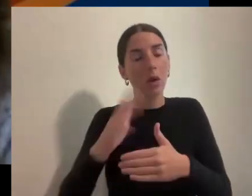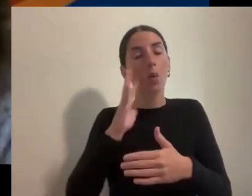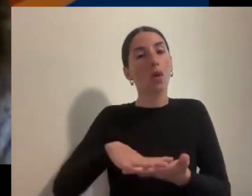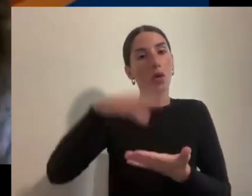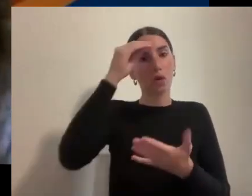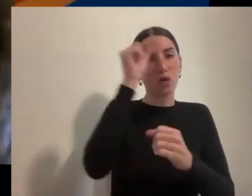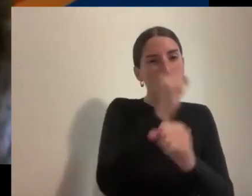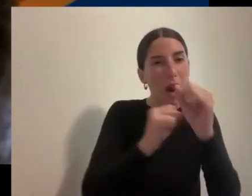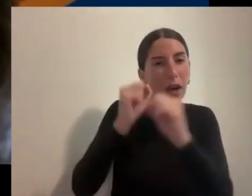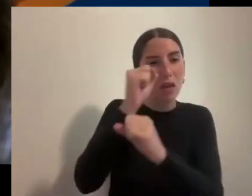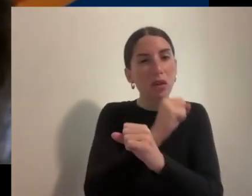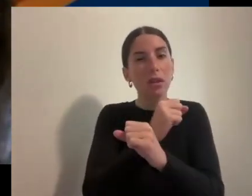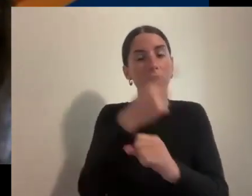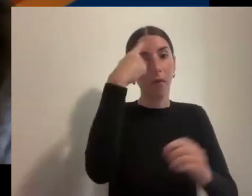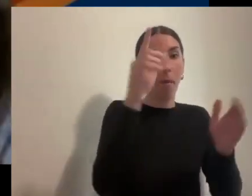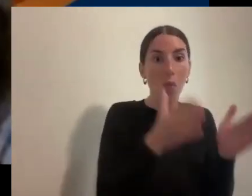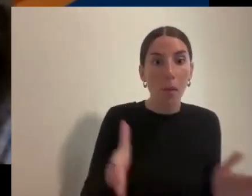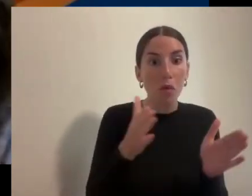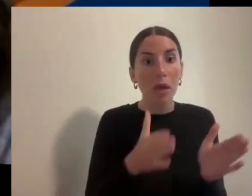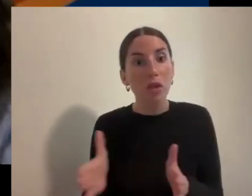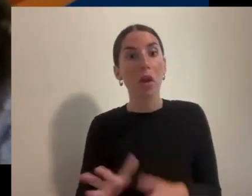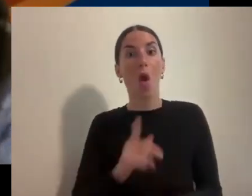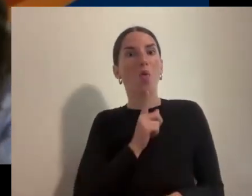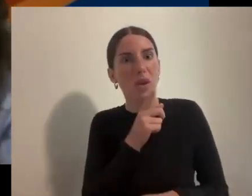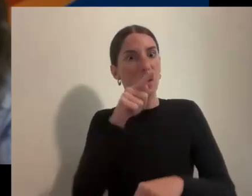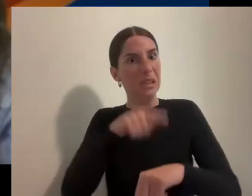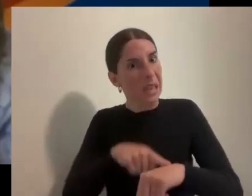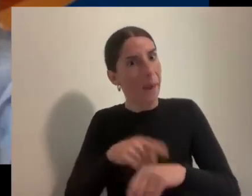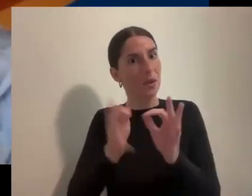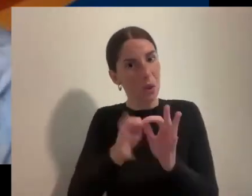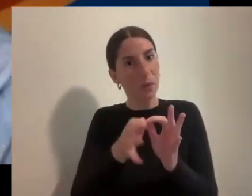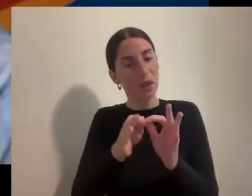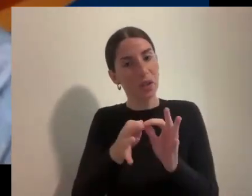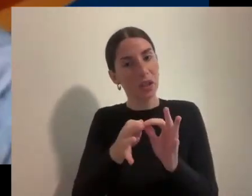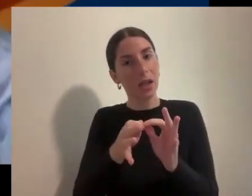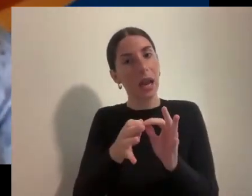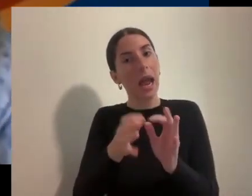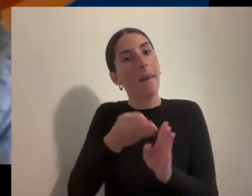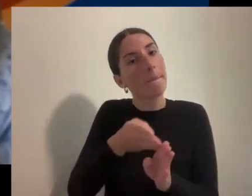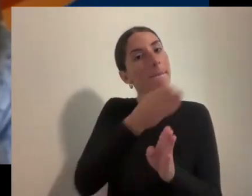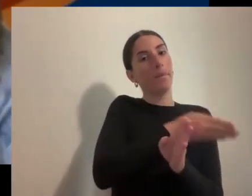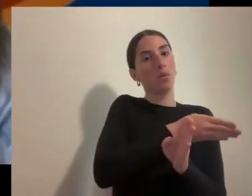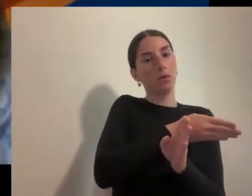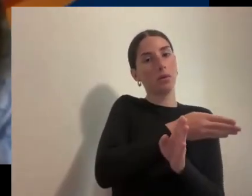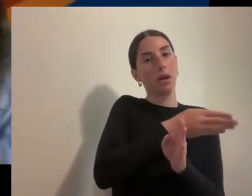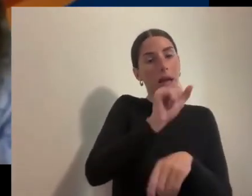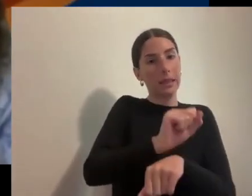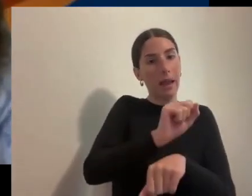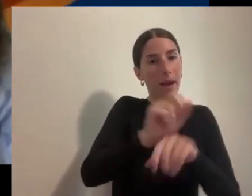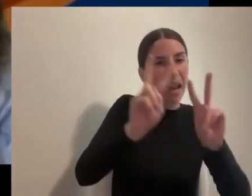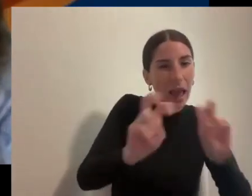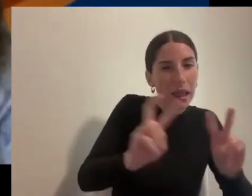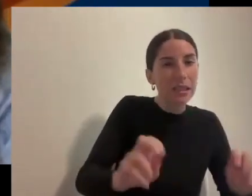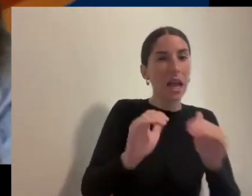AI tools for preparation, real-time interpretation, and post-assignment analysis, seeing how technology